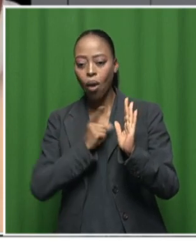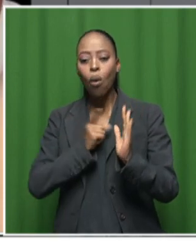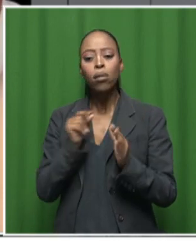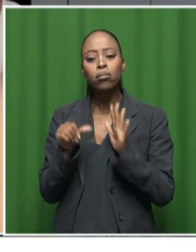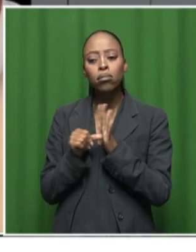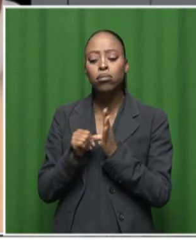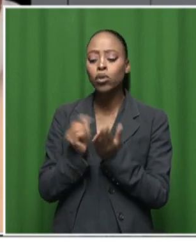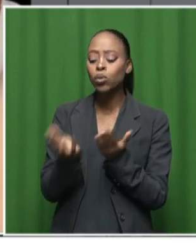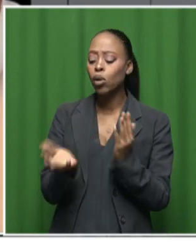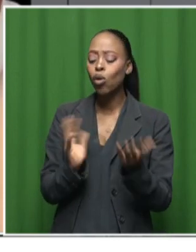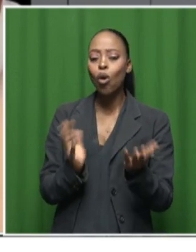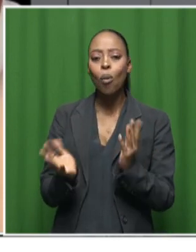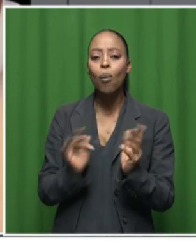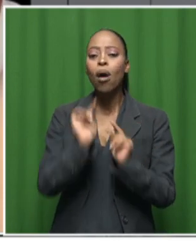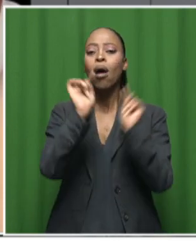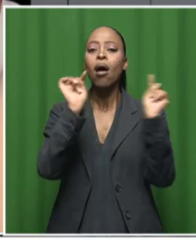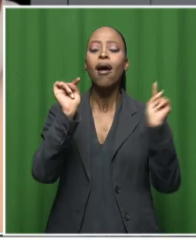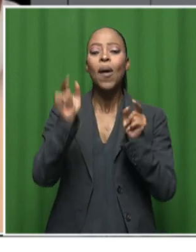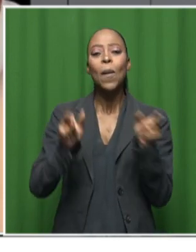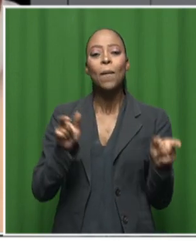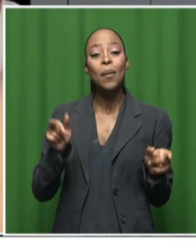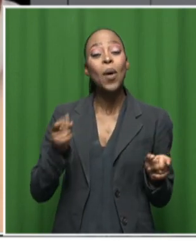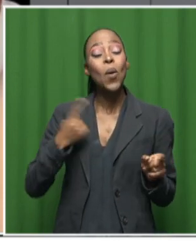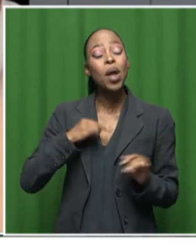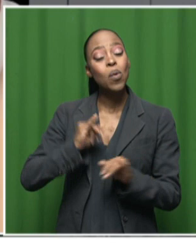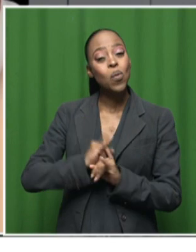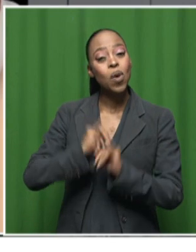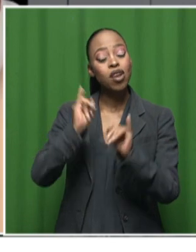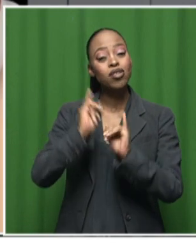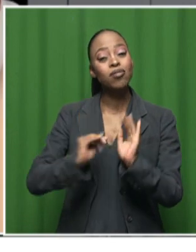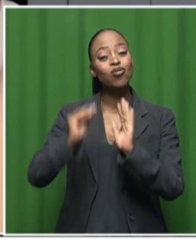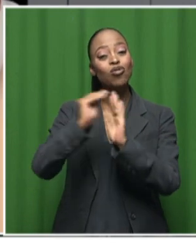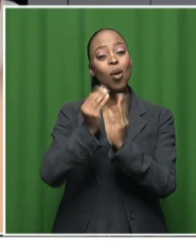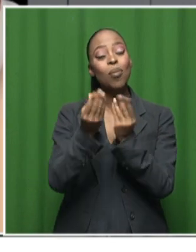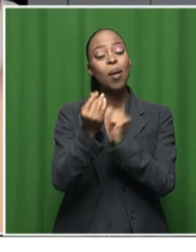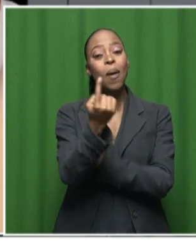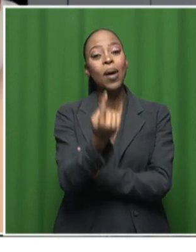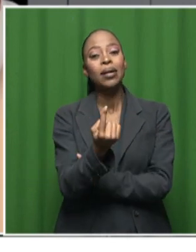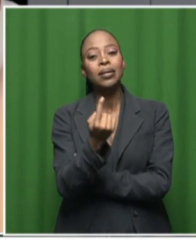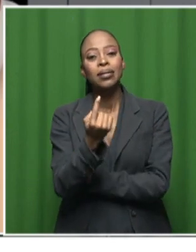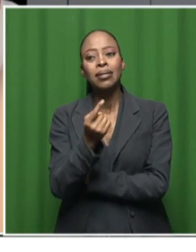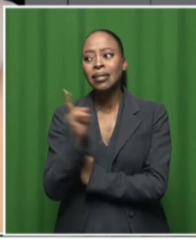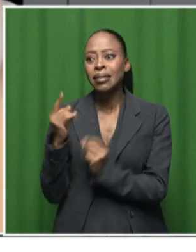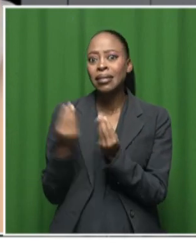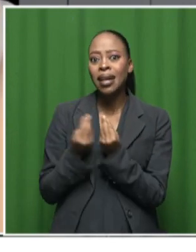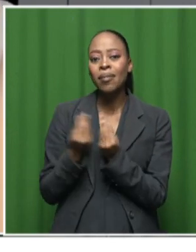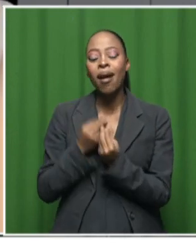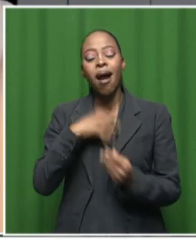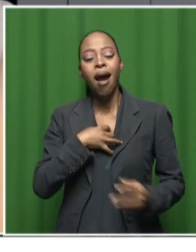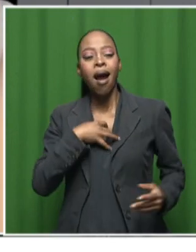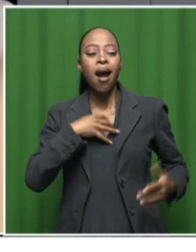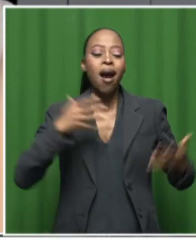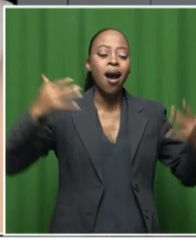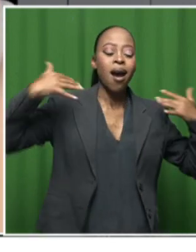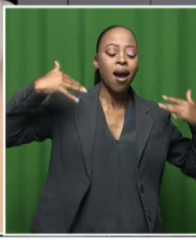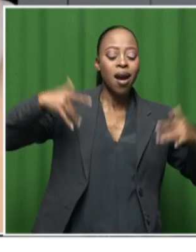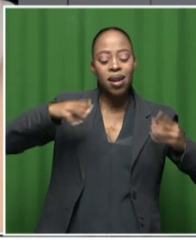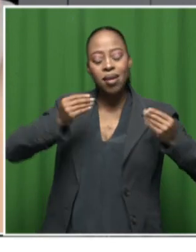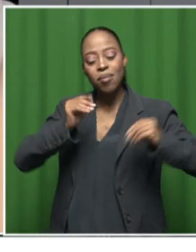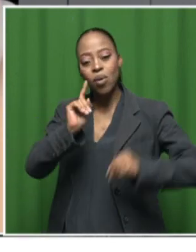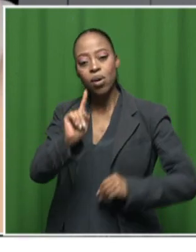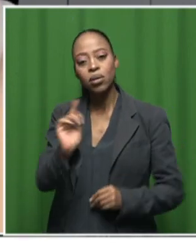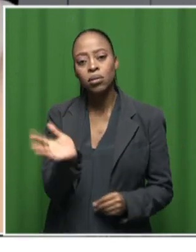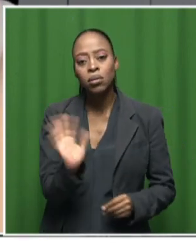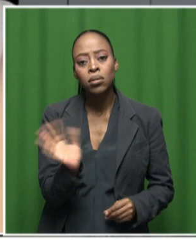ourselves to a lot of people. At one point, we had the highest unemployment in the world, and that is not a record that we should be proud of. It's now only gone down to, I